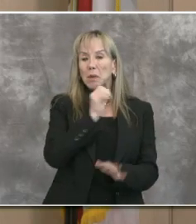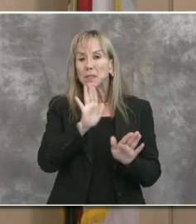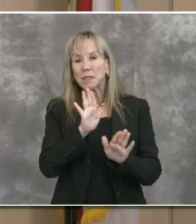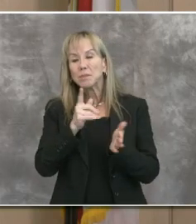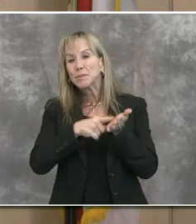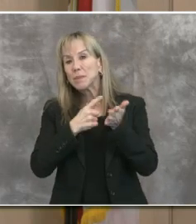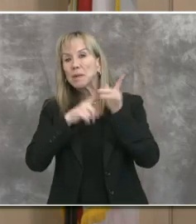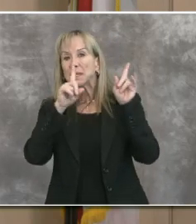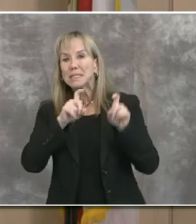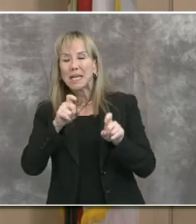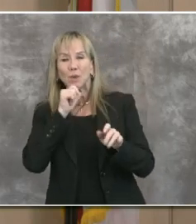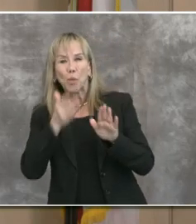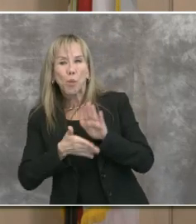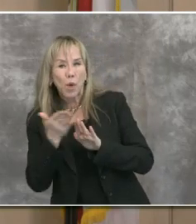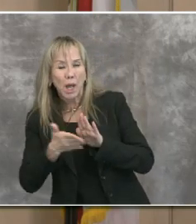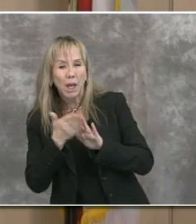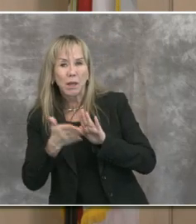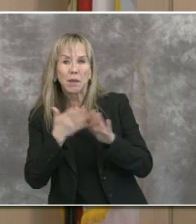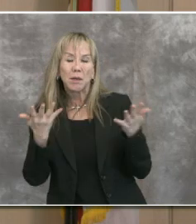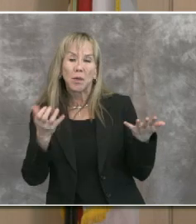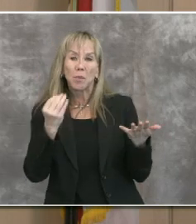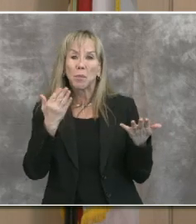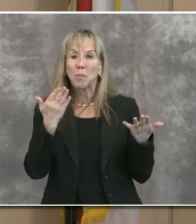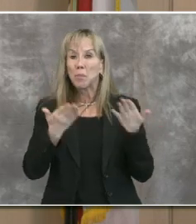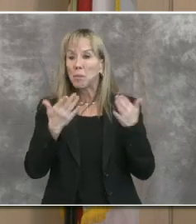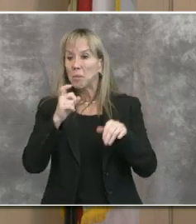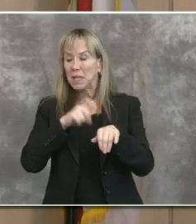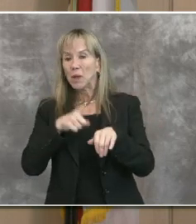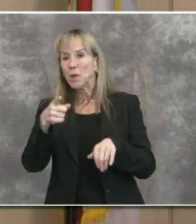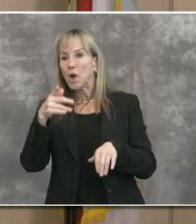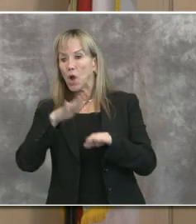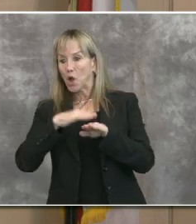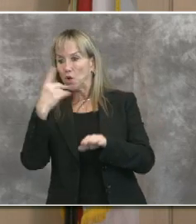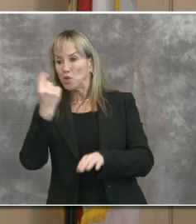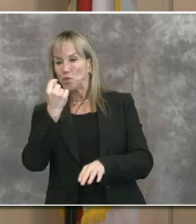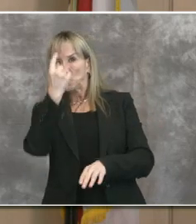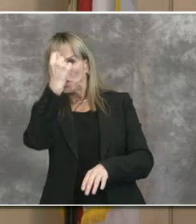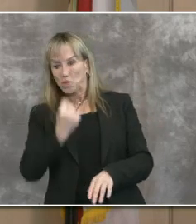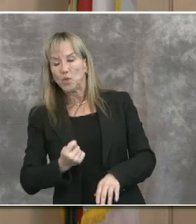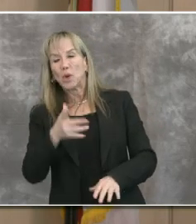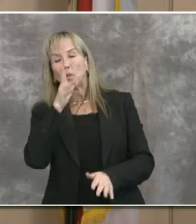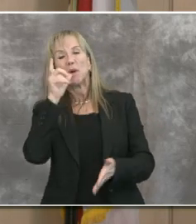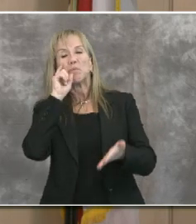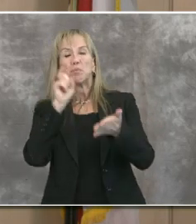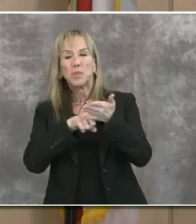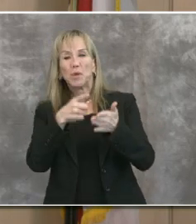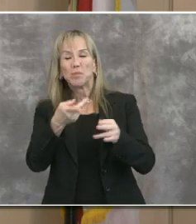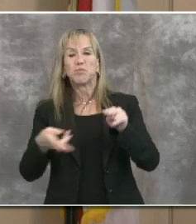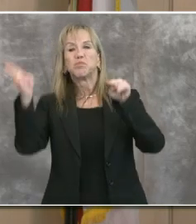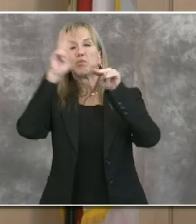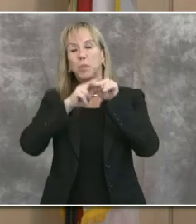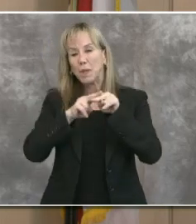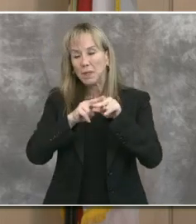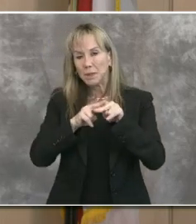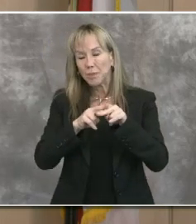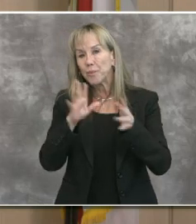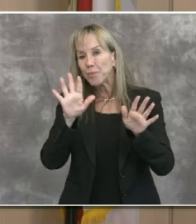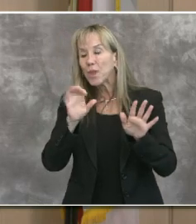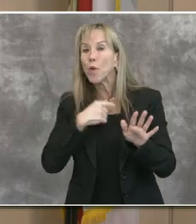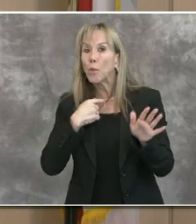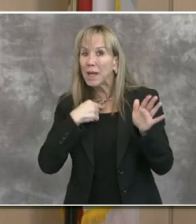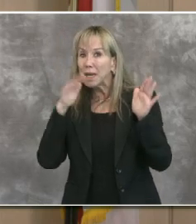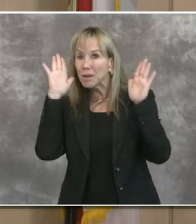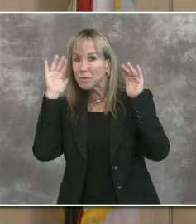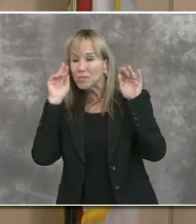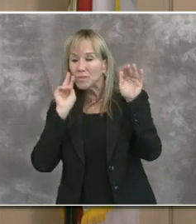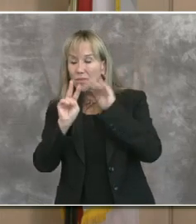laboratory tests are not run. So usually by Tuesday, you'll see that increased spike. So we hope that things